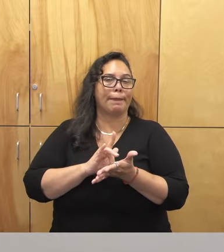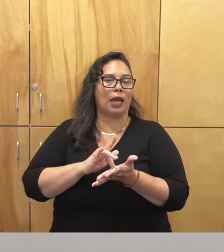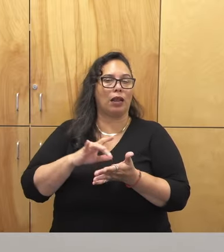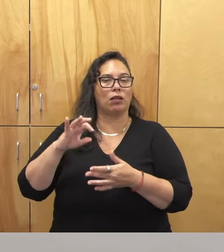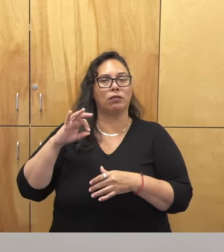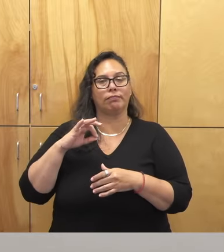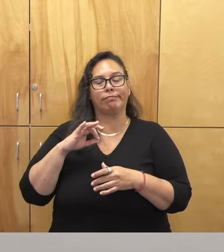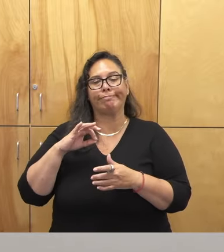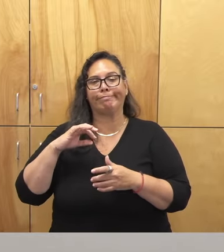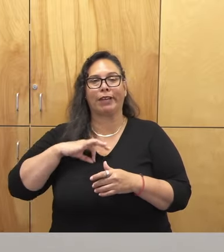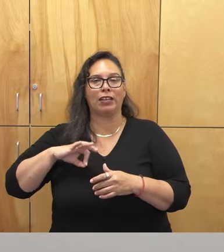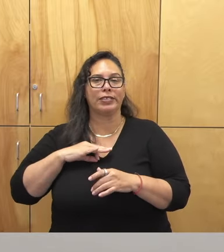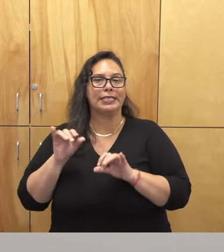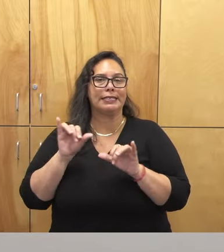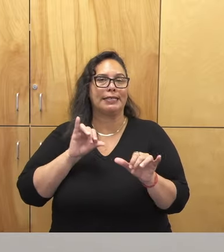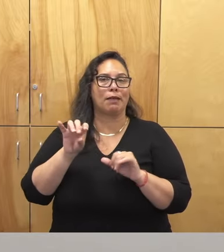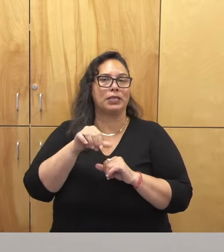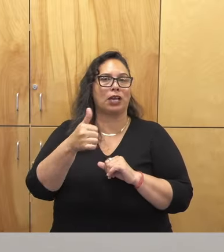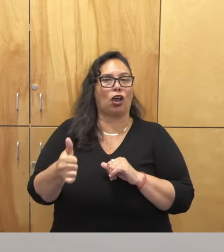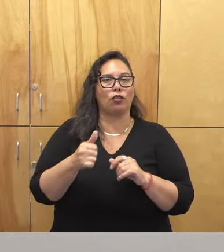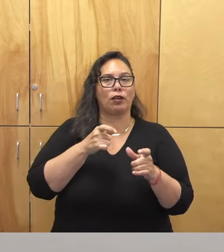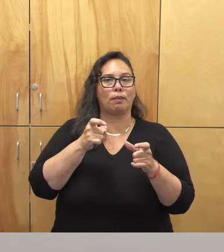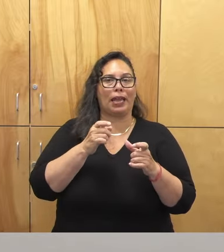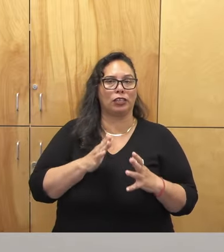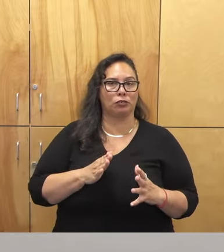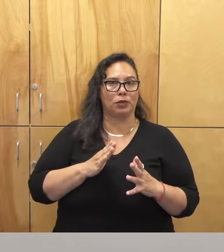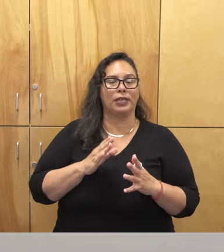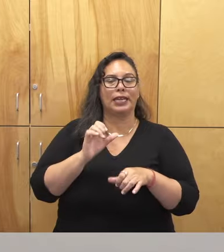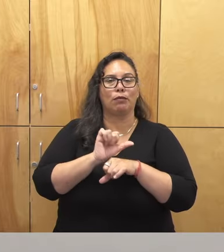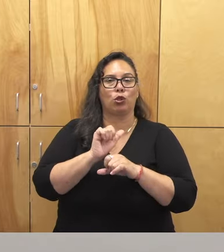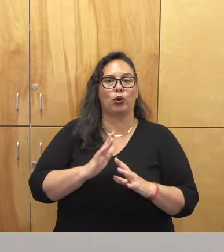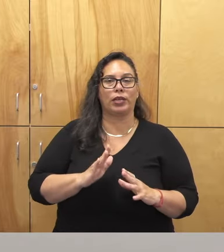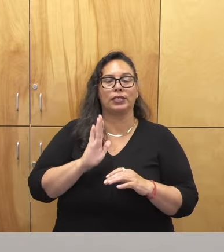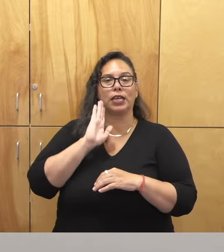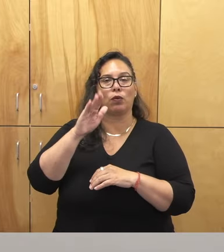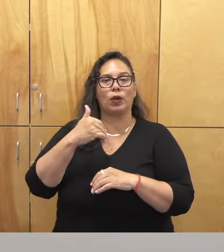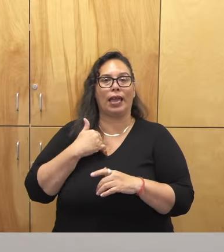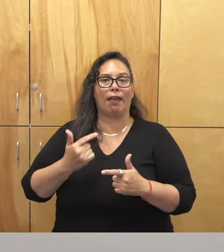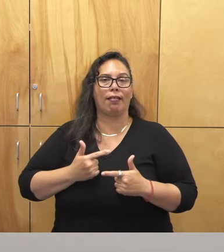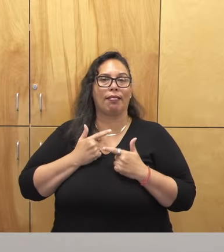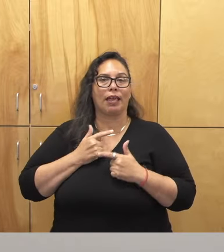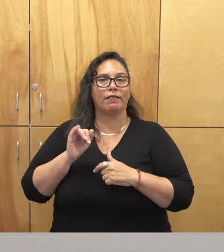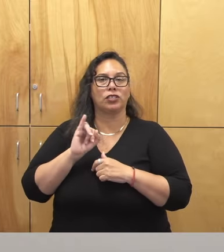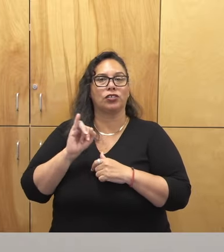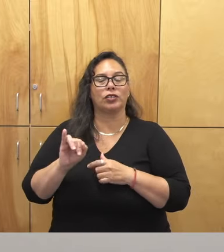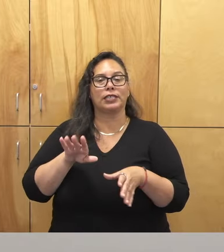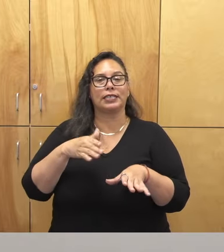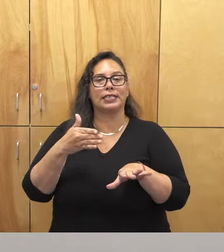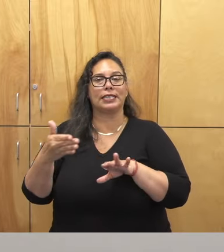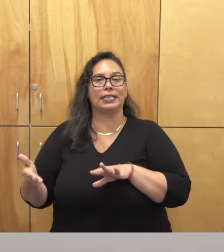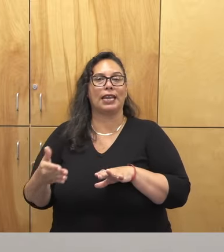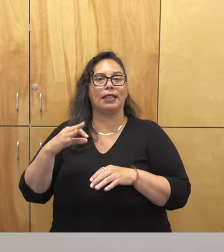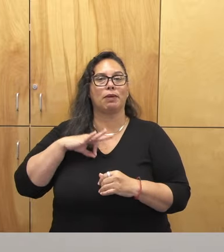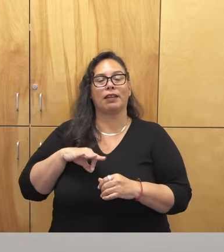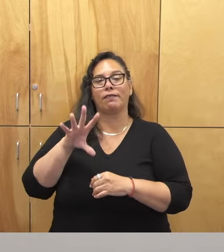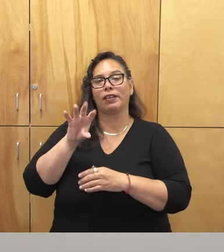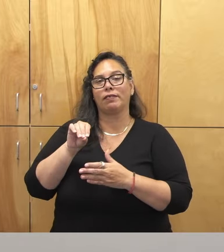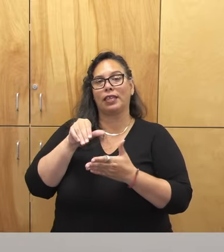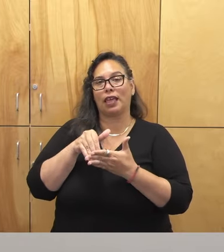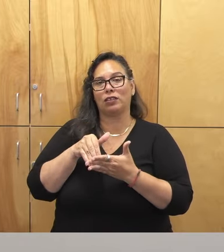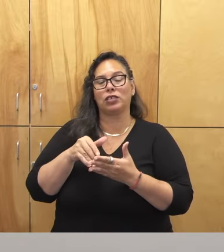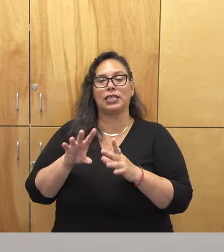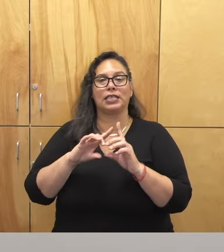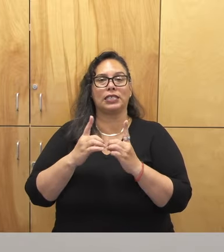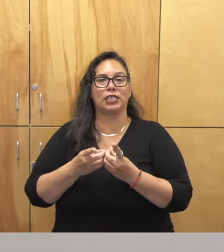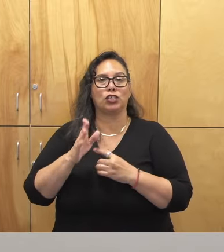other management employees. Mr. Riel will receive district paid life insurance with a death benefit of $50,000. The district will cover